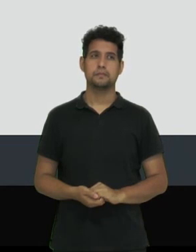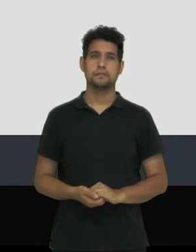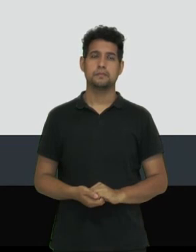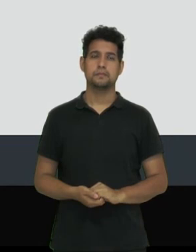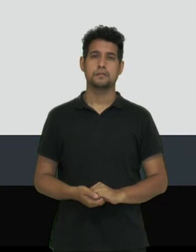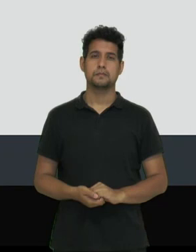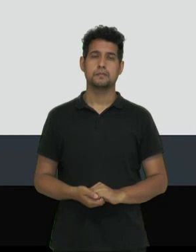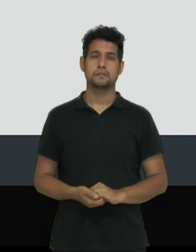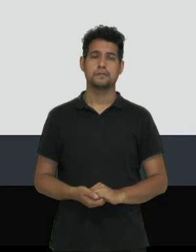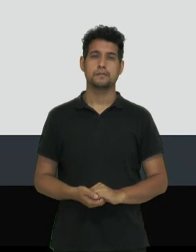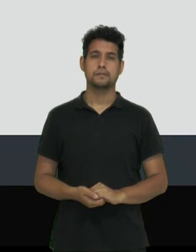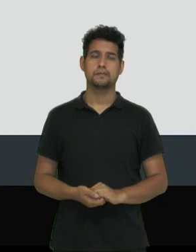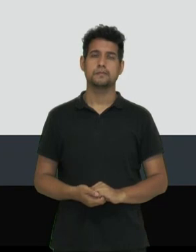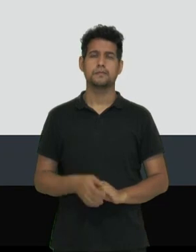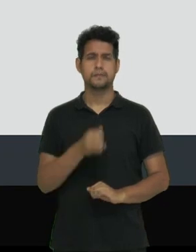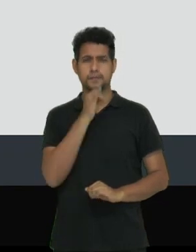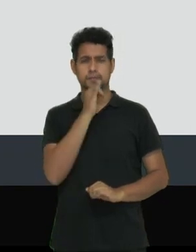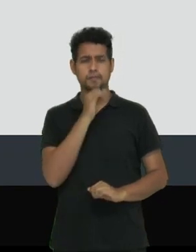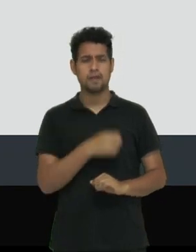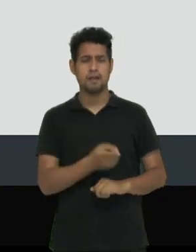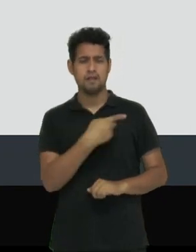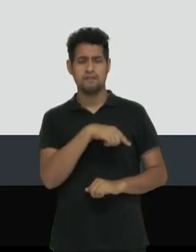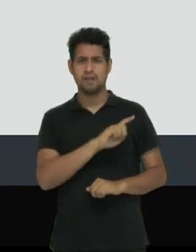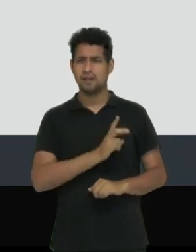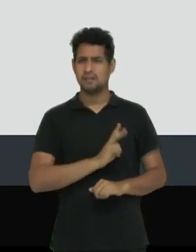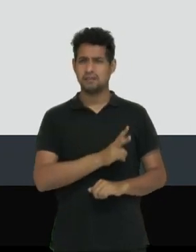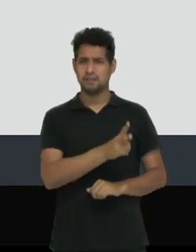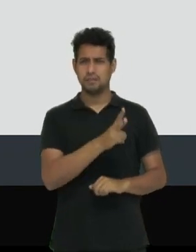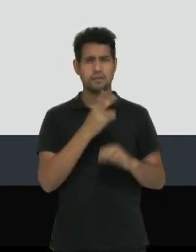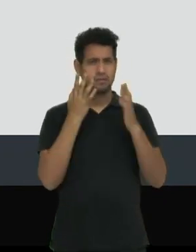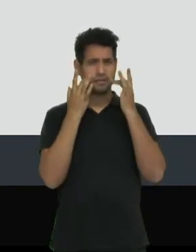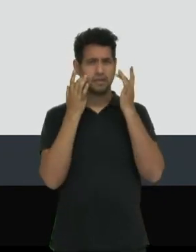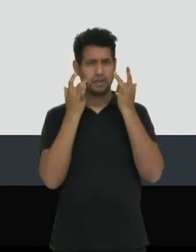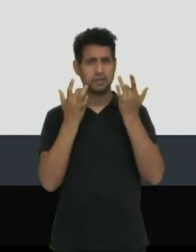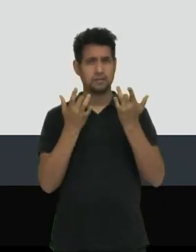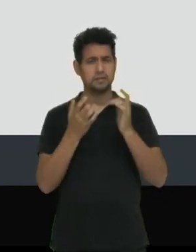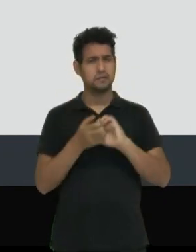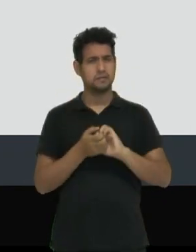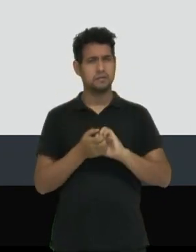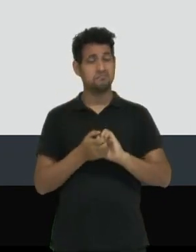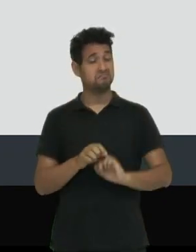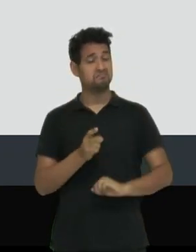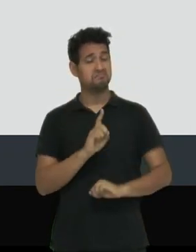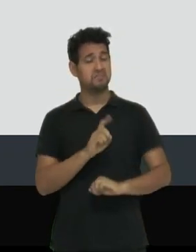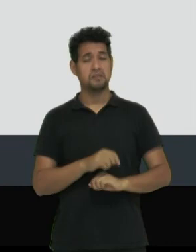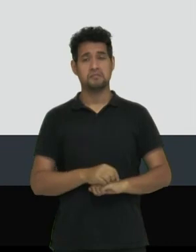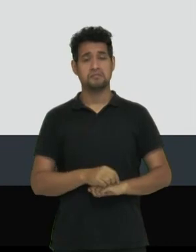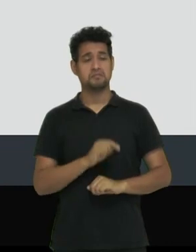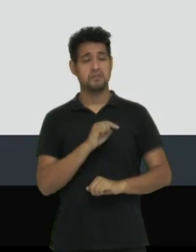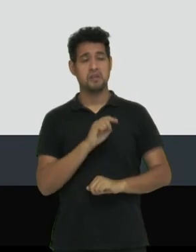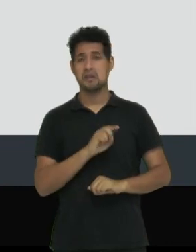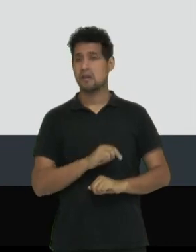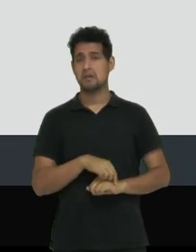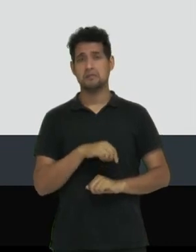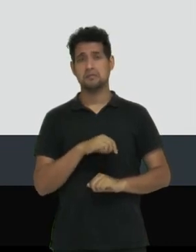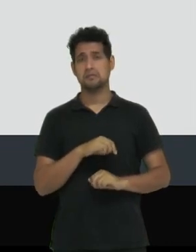Does she ever go to the theater? Ela vai com frequência ao teatro? No, she never goes.